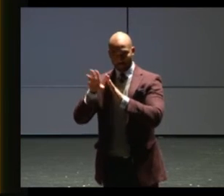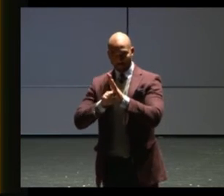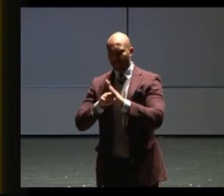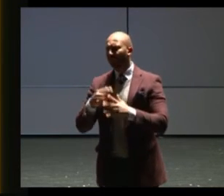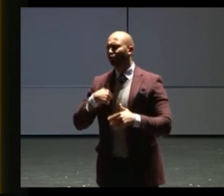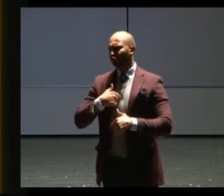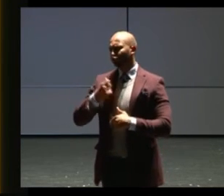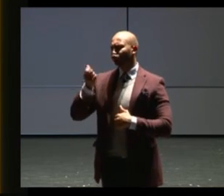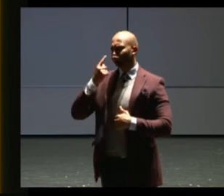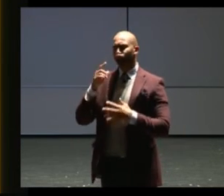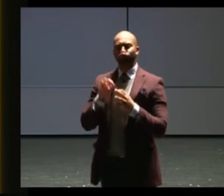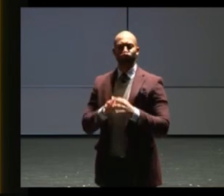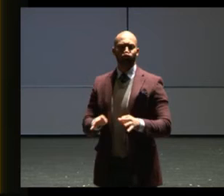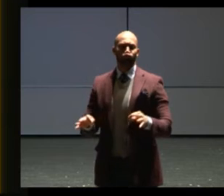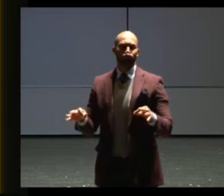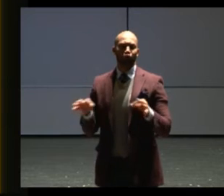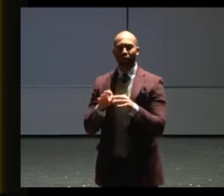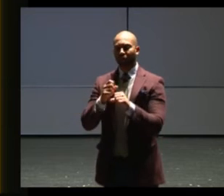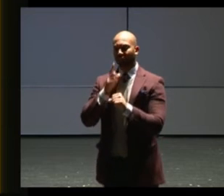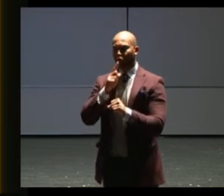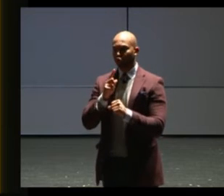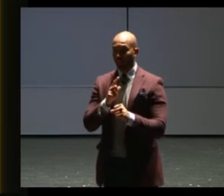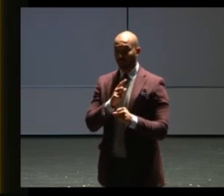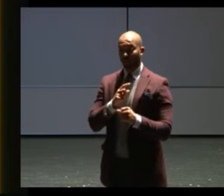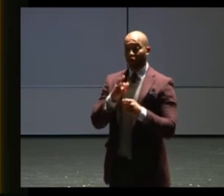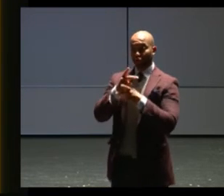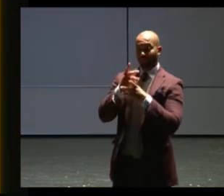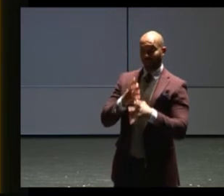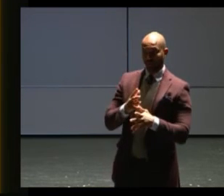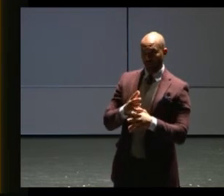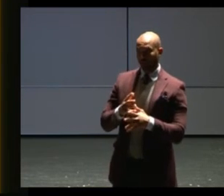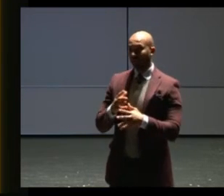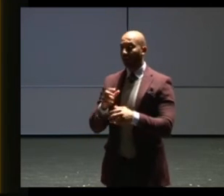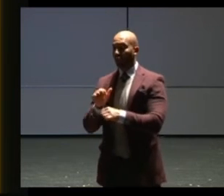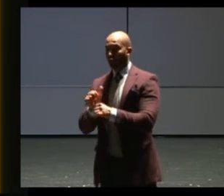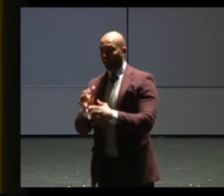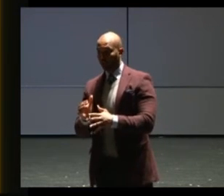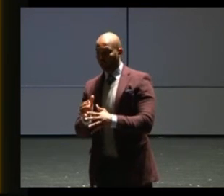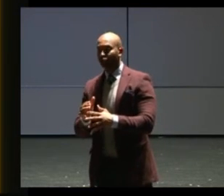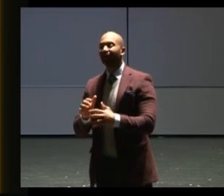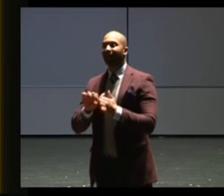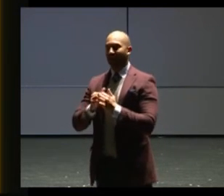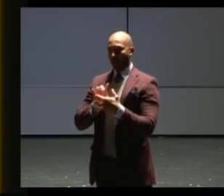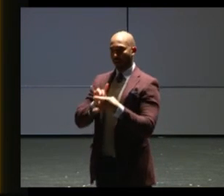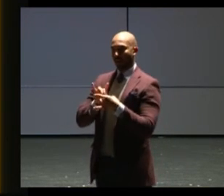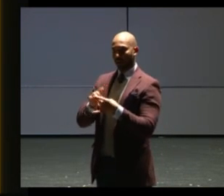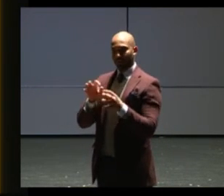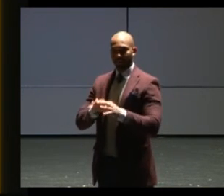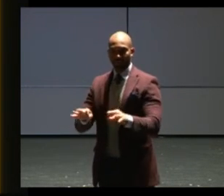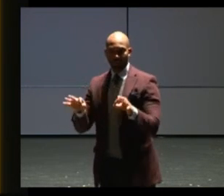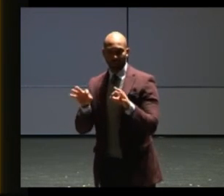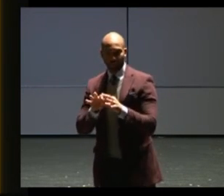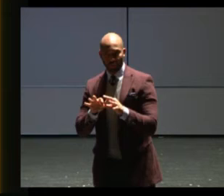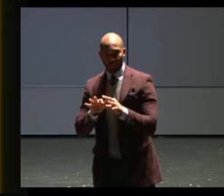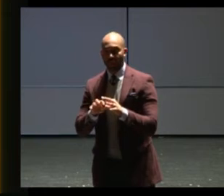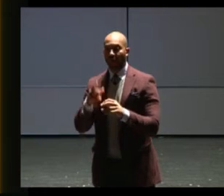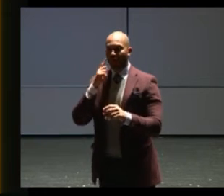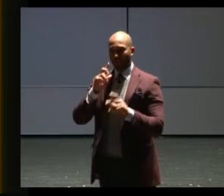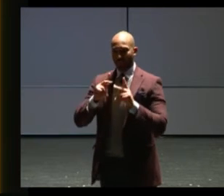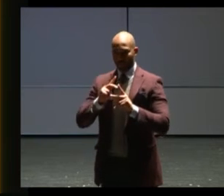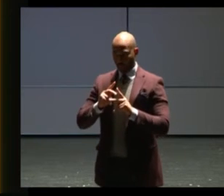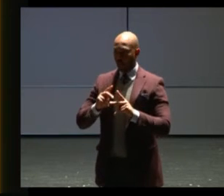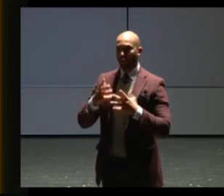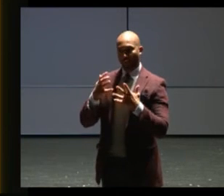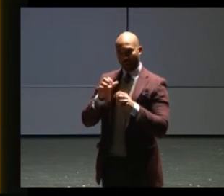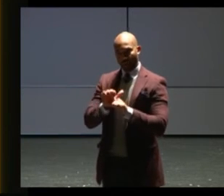importance of that in terms of the quality of the relationship with supervisors as well as colleagues, how vital that is for attention and a